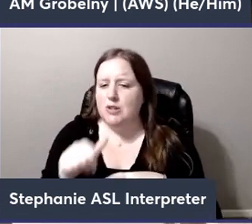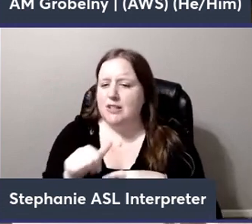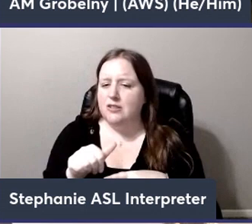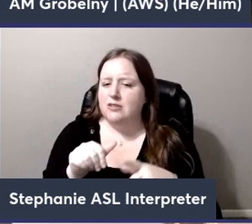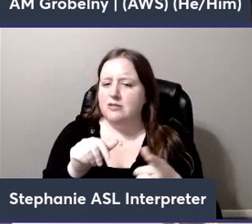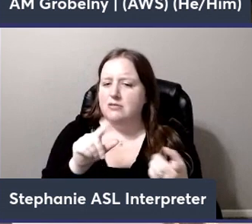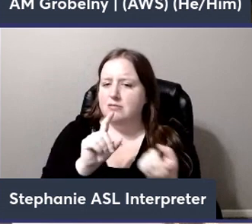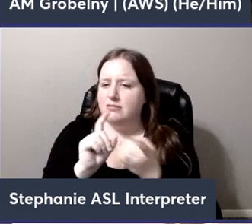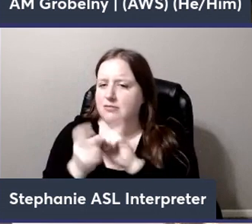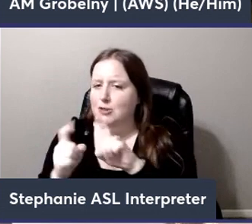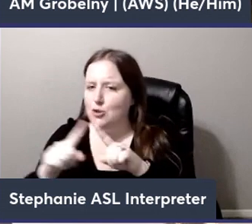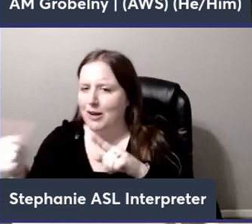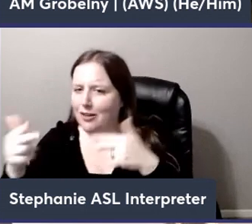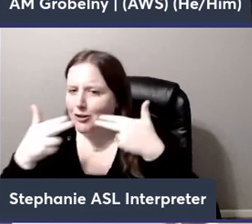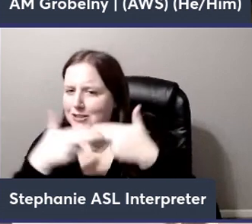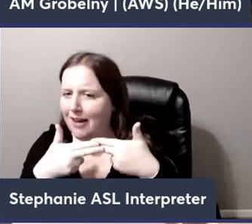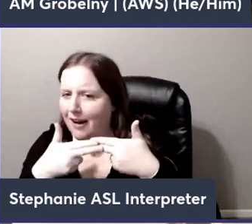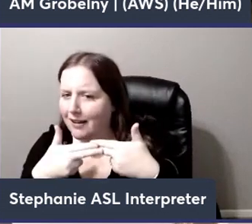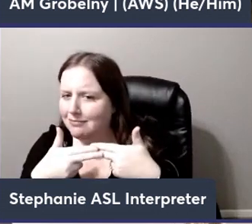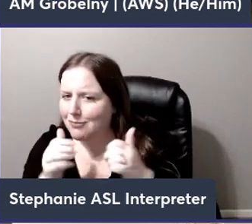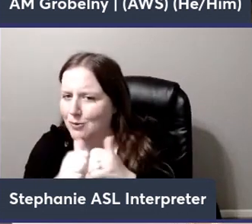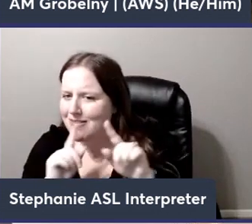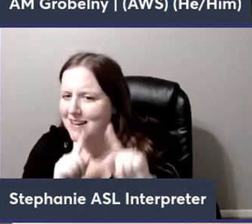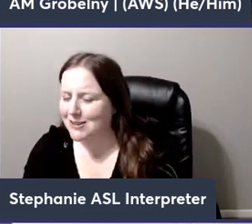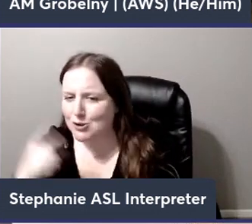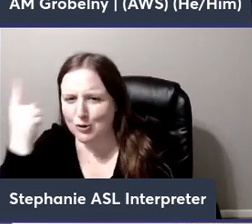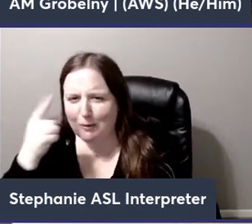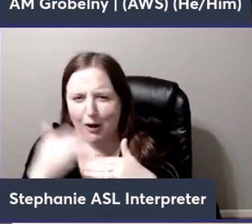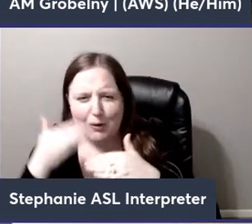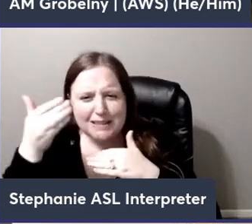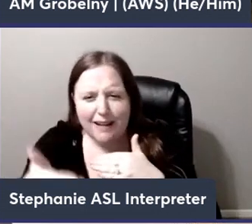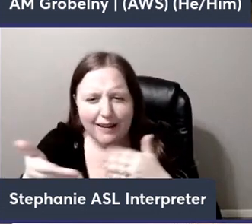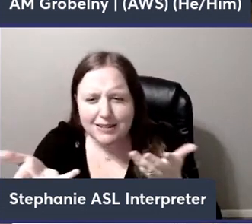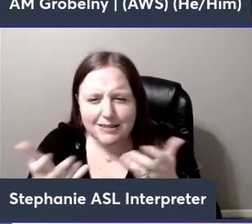to another slide with the answer. So I'm wondering what's next.